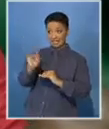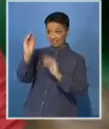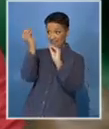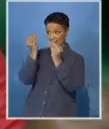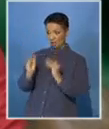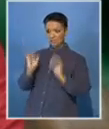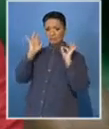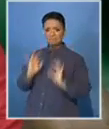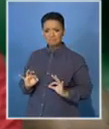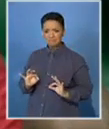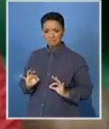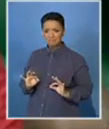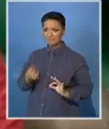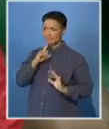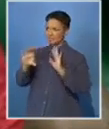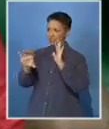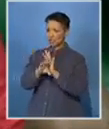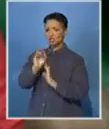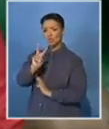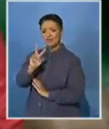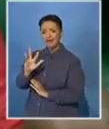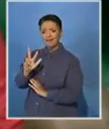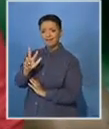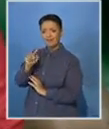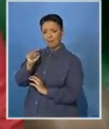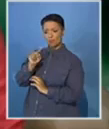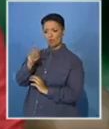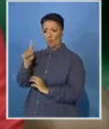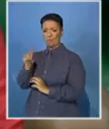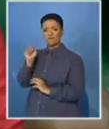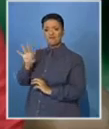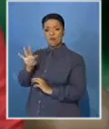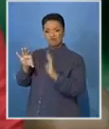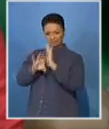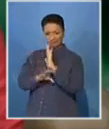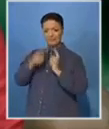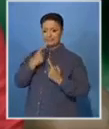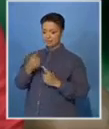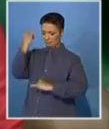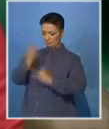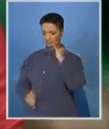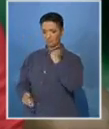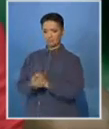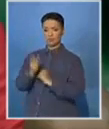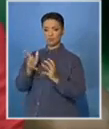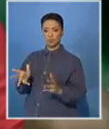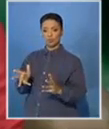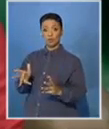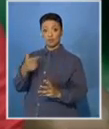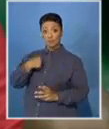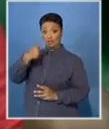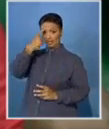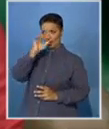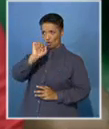that, like Section 28, 21.4 and everything else, it was decidedly wrong. And I think it speaks to